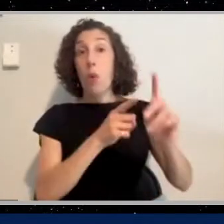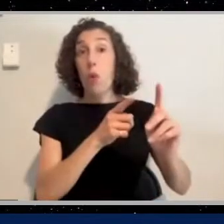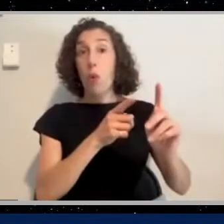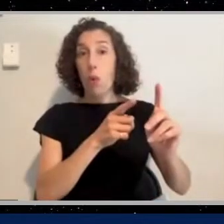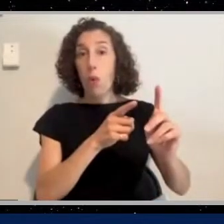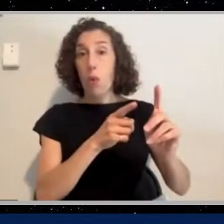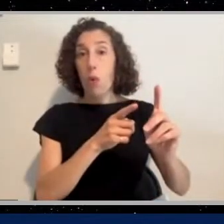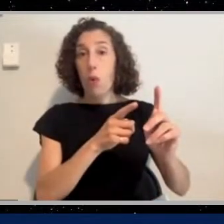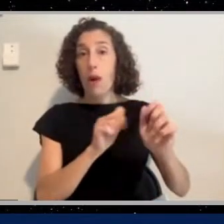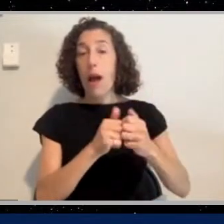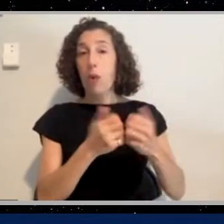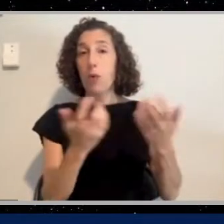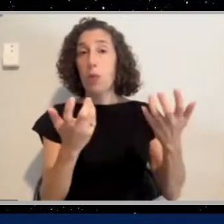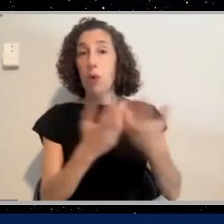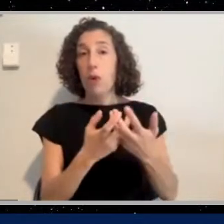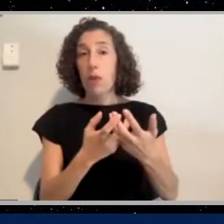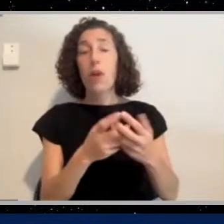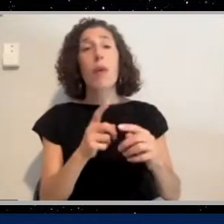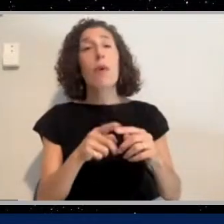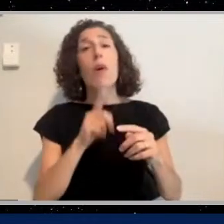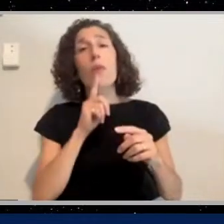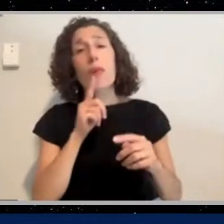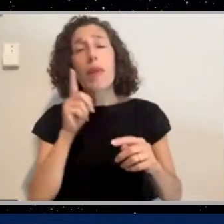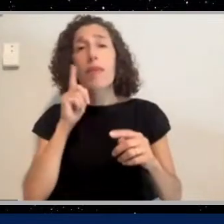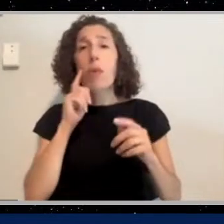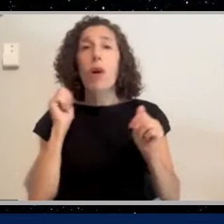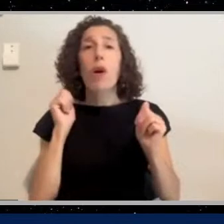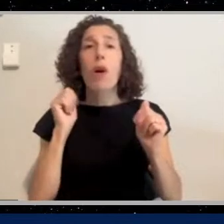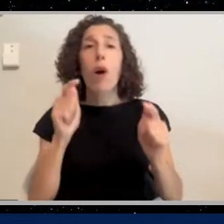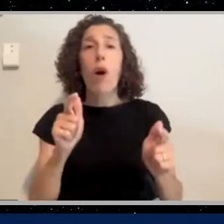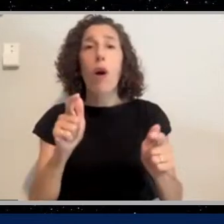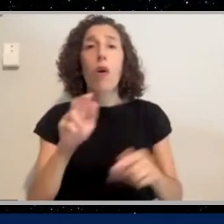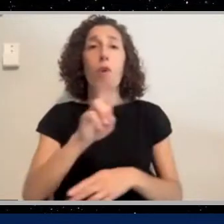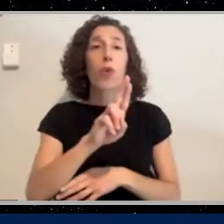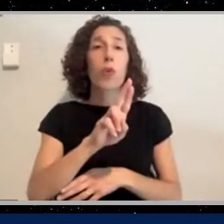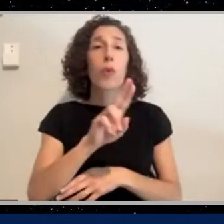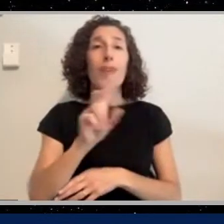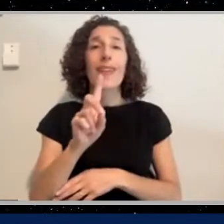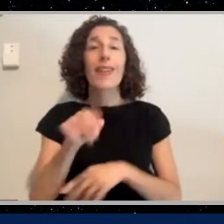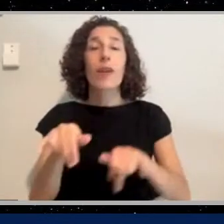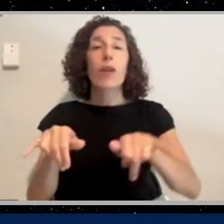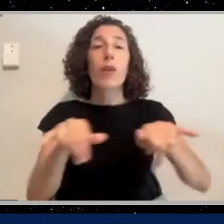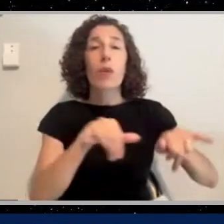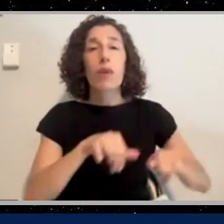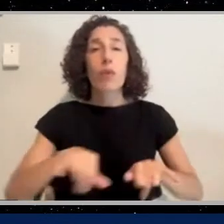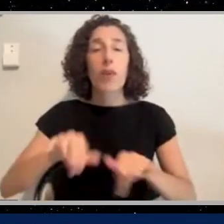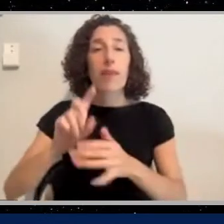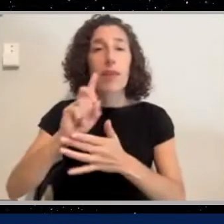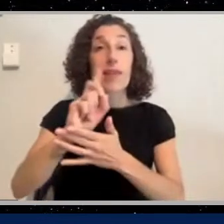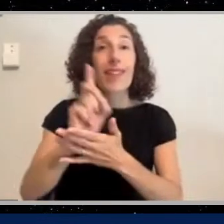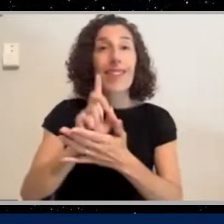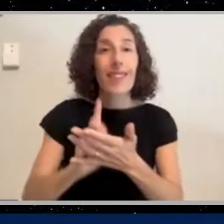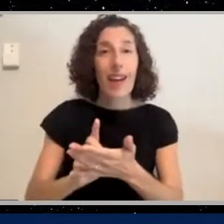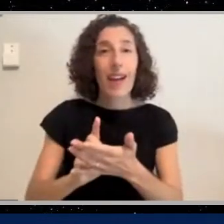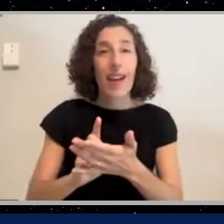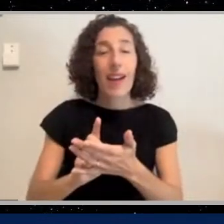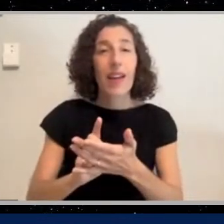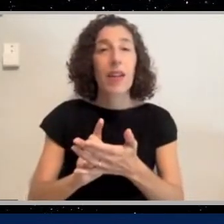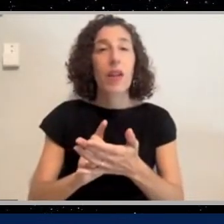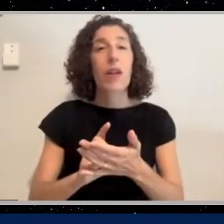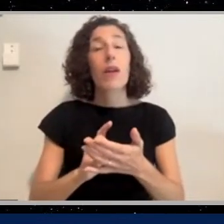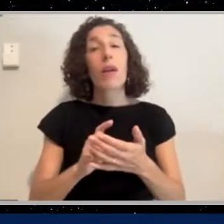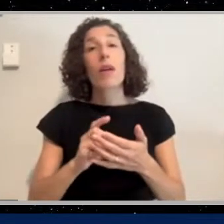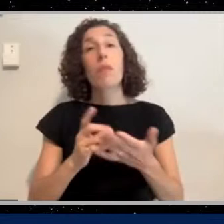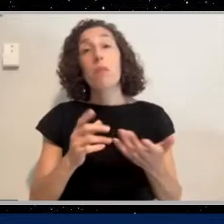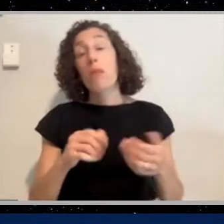it will benefit everyone on the flight. So that's where we may say, hey, we would like for the deaf or hard of hearing